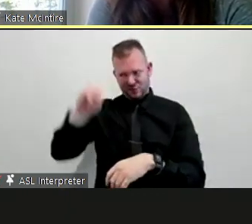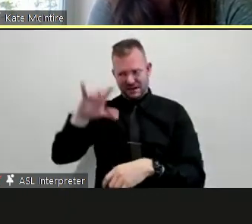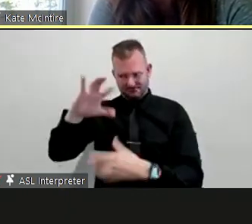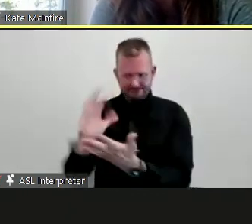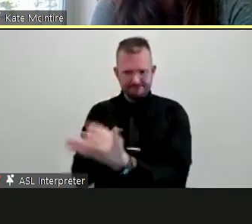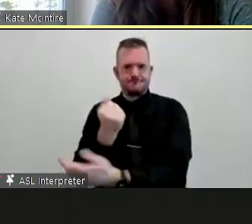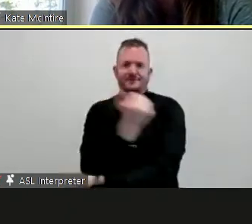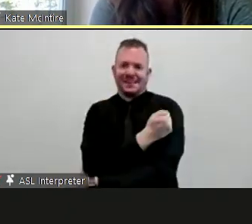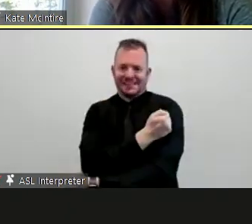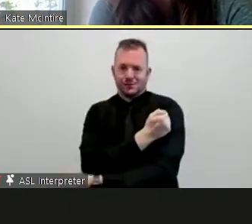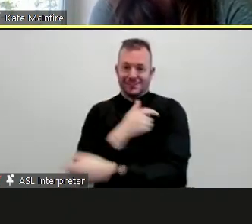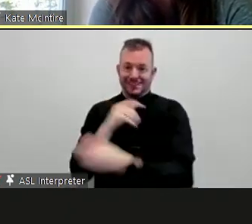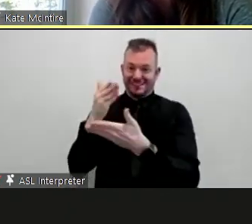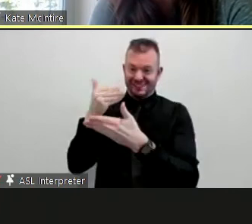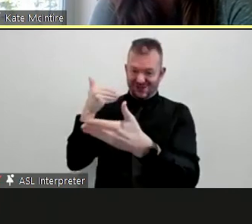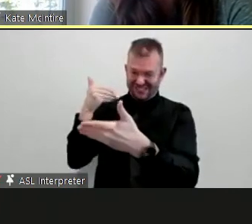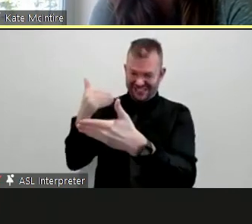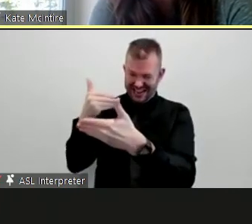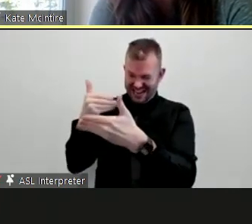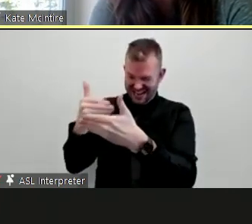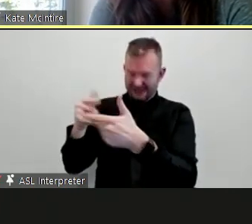see on the slide,